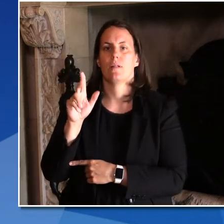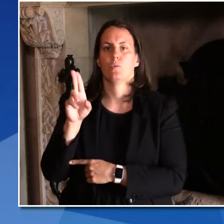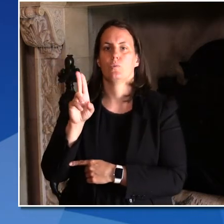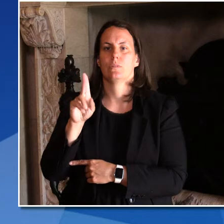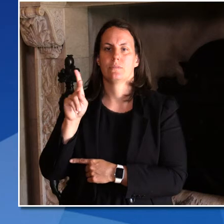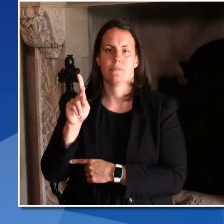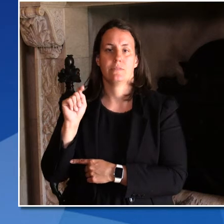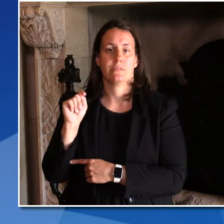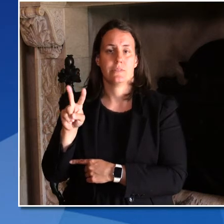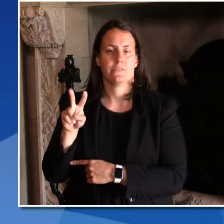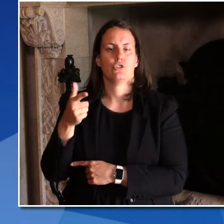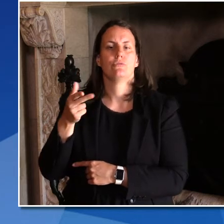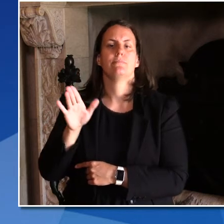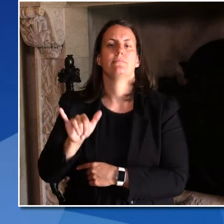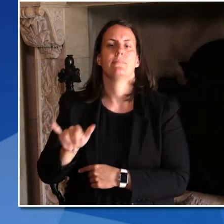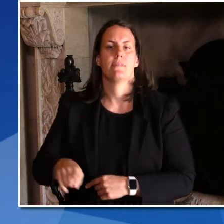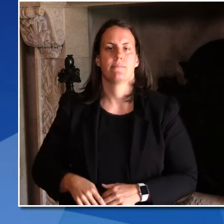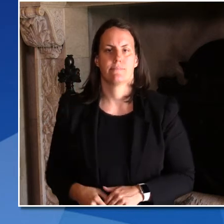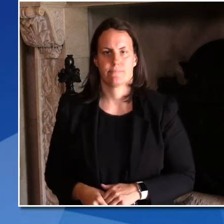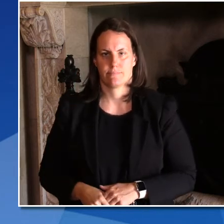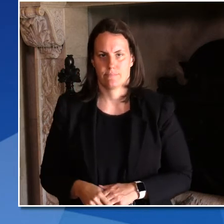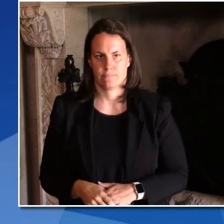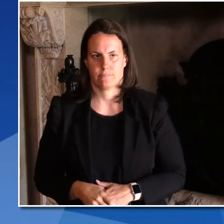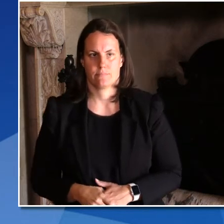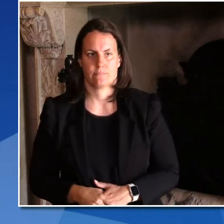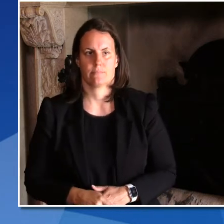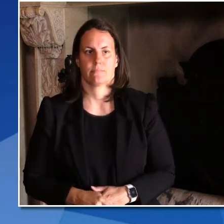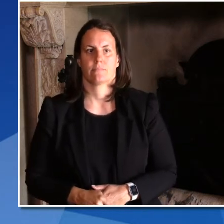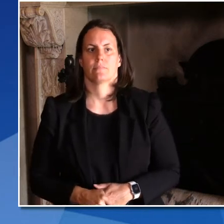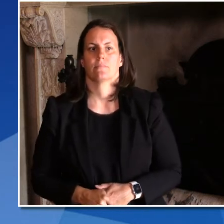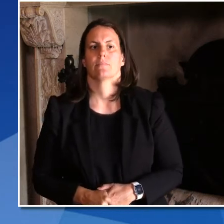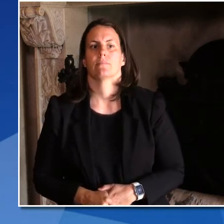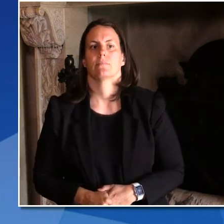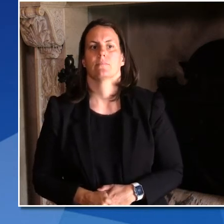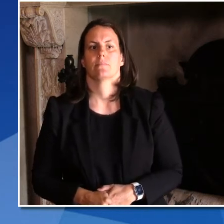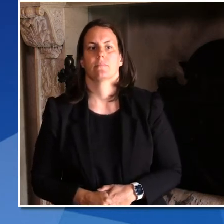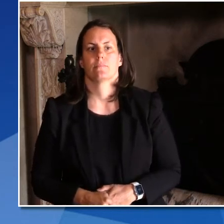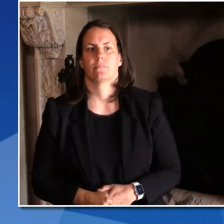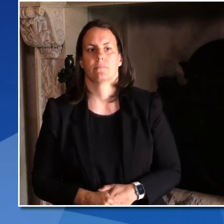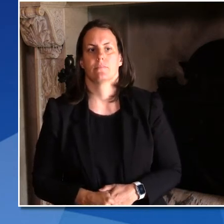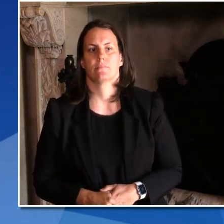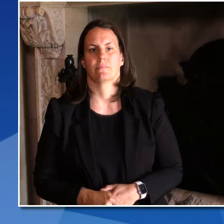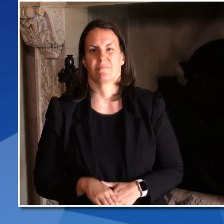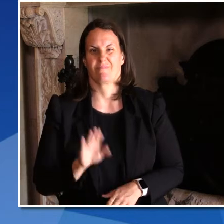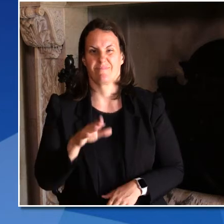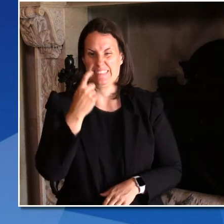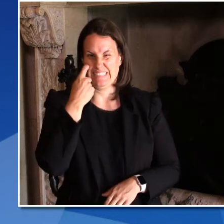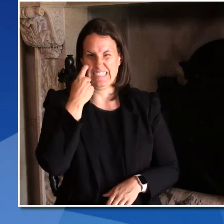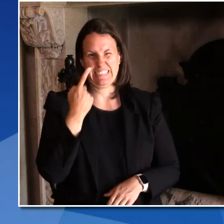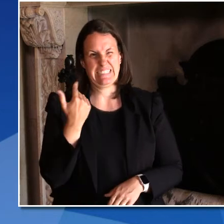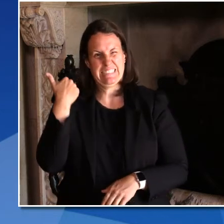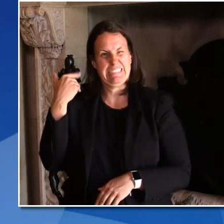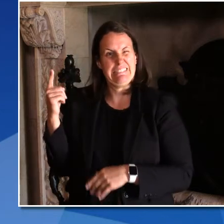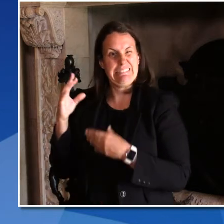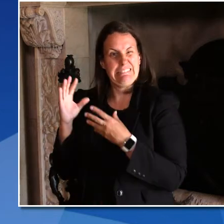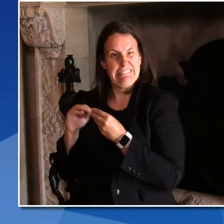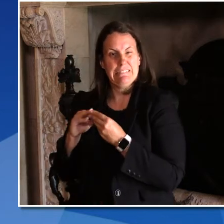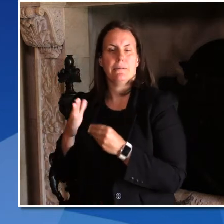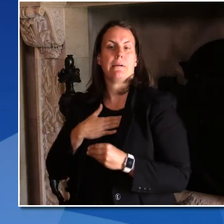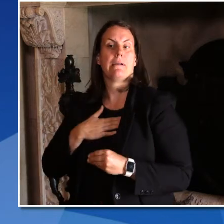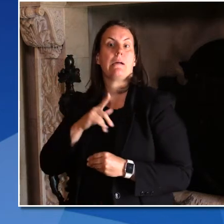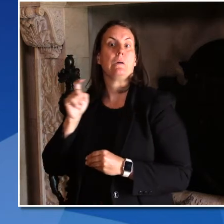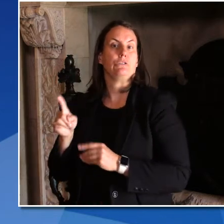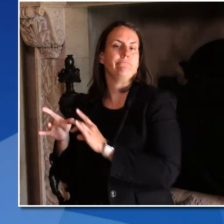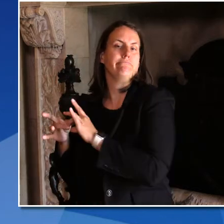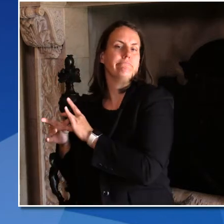Hi, thank you. This is also sort of piggybacking off that same subject. Safer at Home has been rescinded for